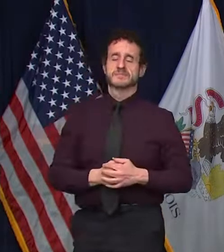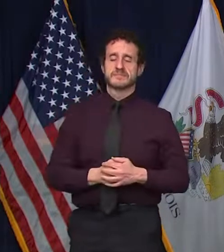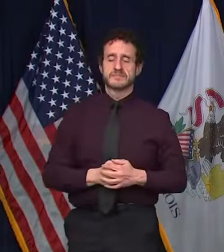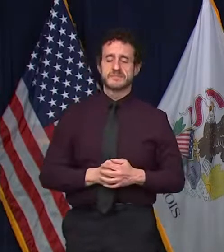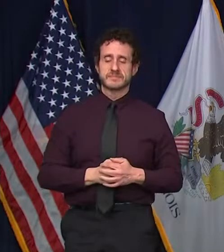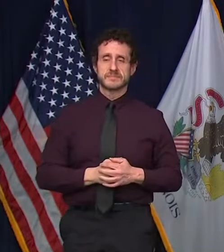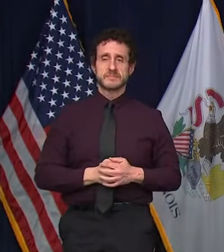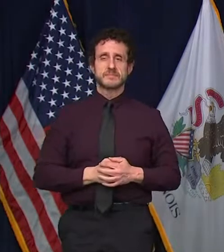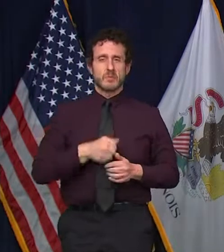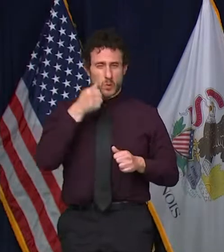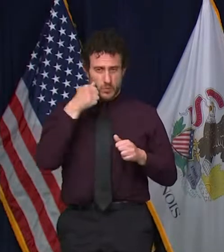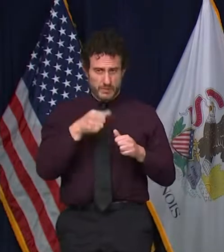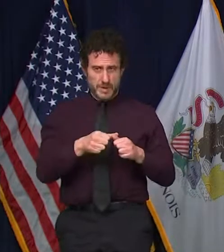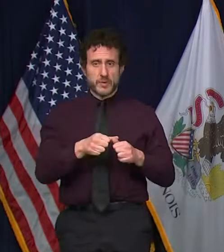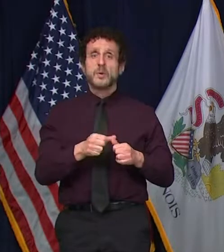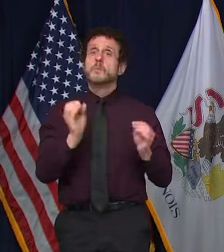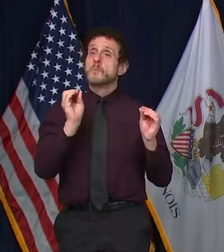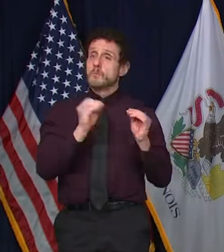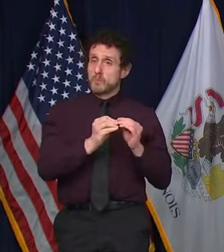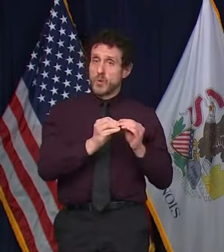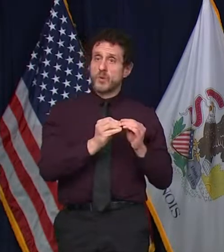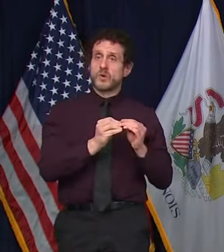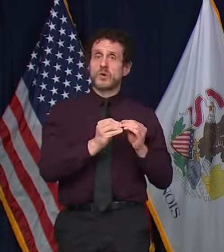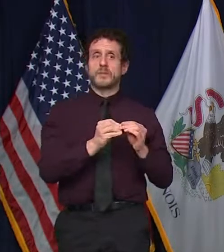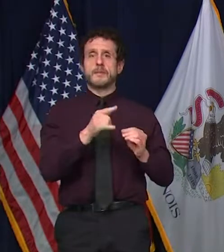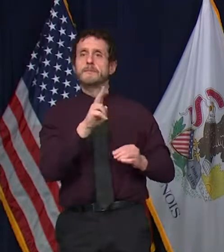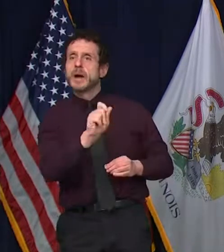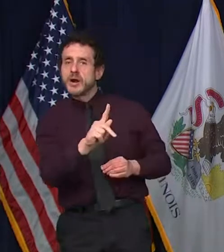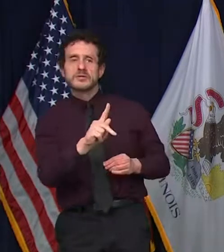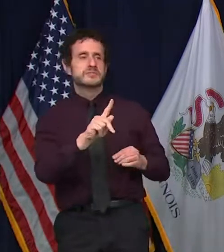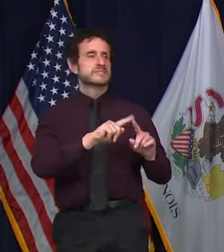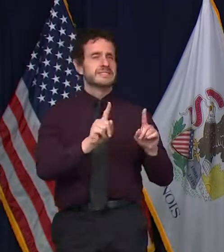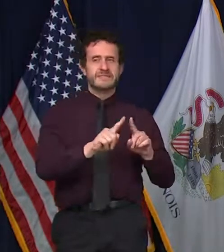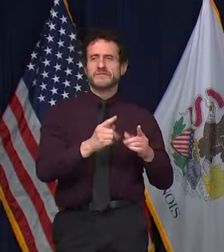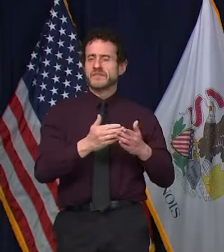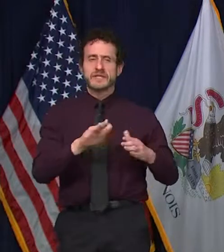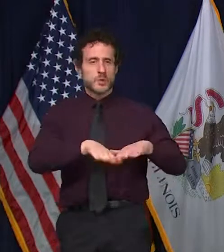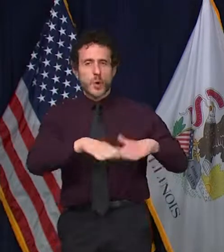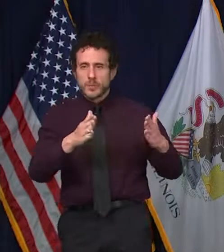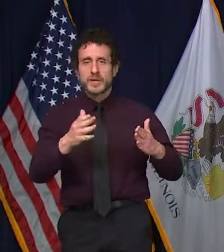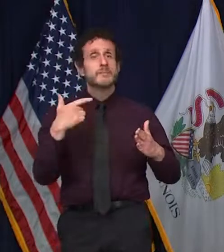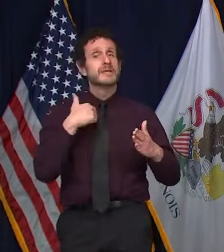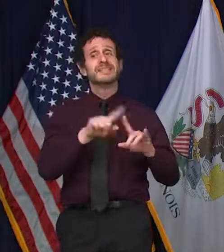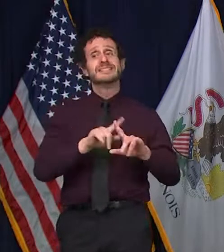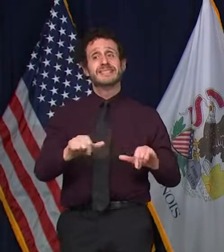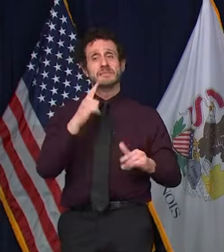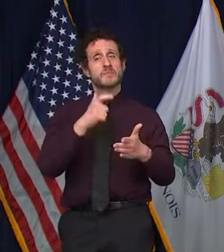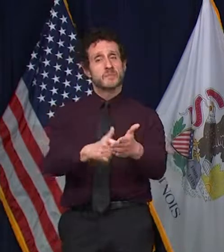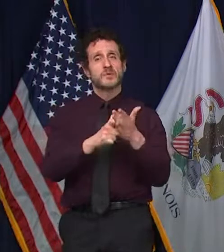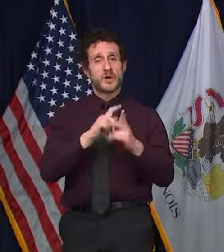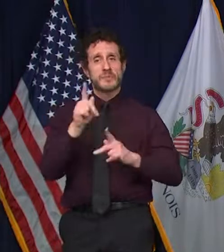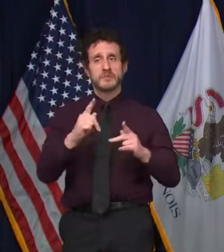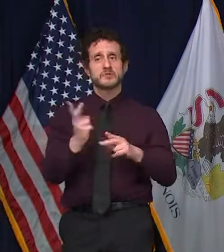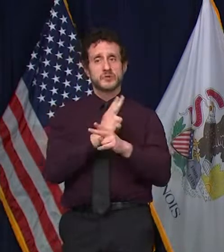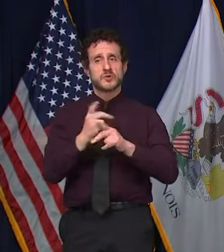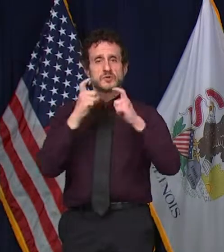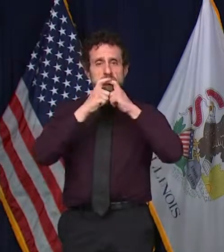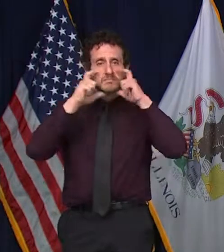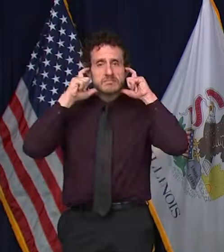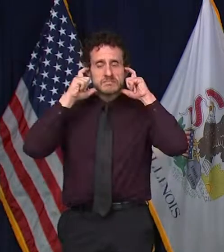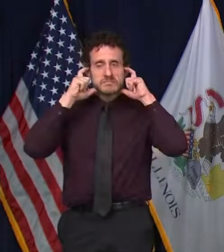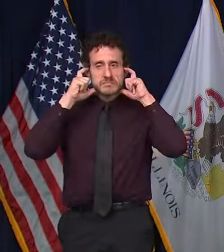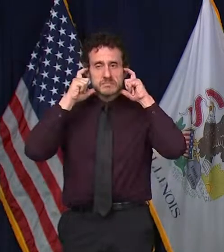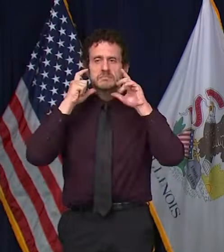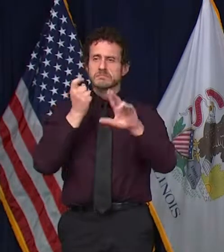moment that we opened more things up. We required face coverings. Take note that along with social distancing,